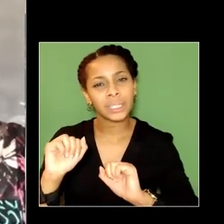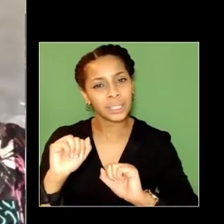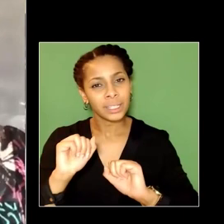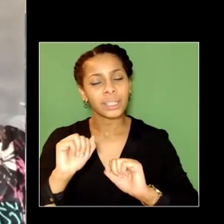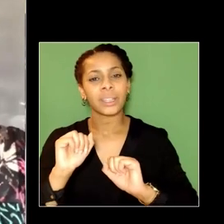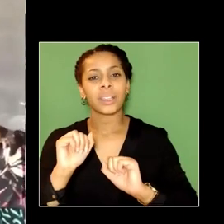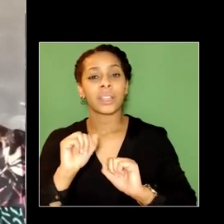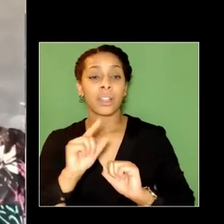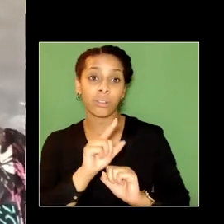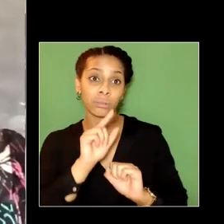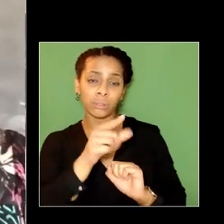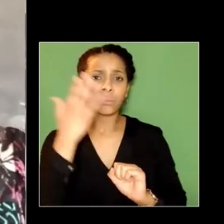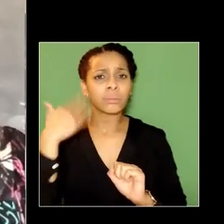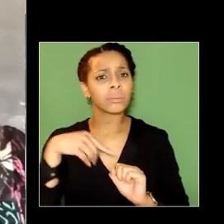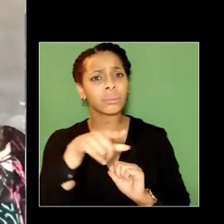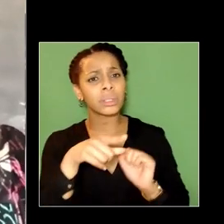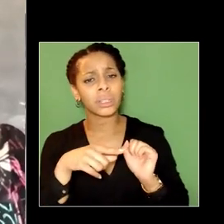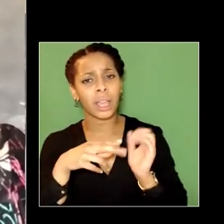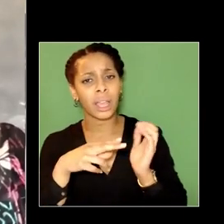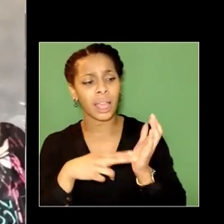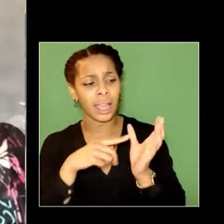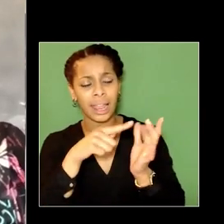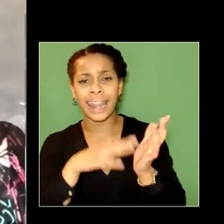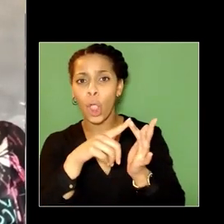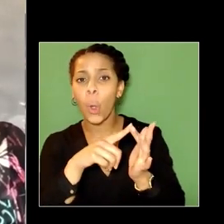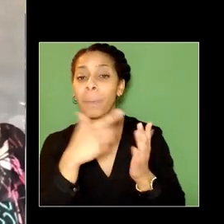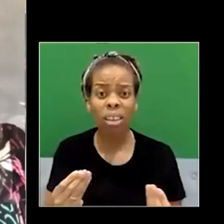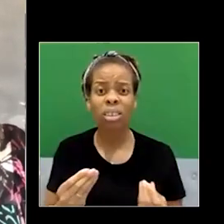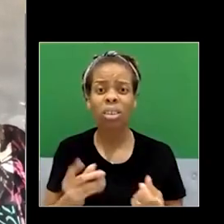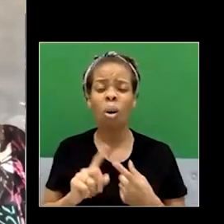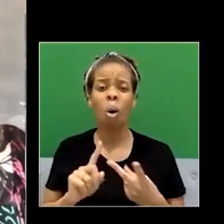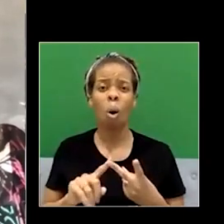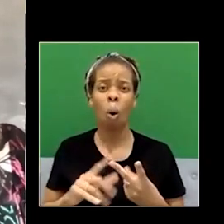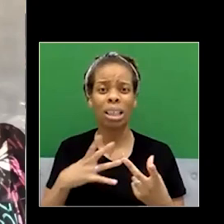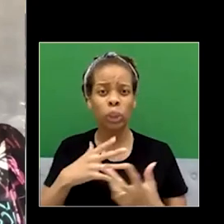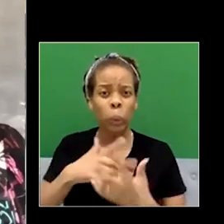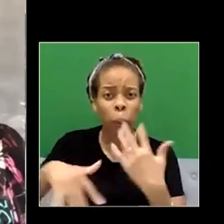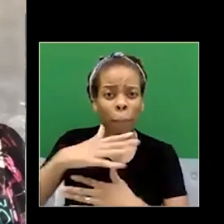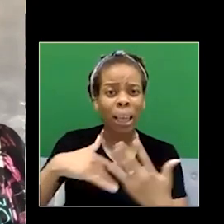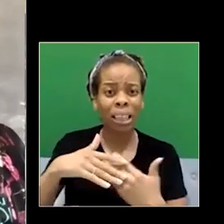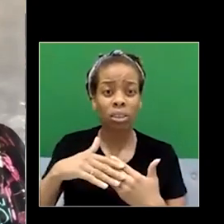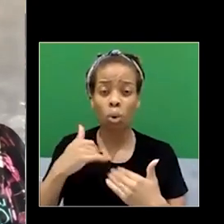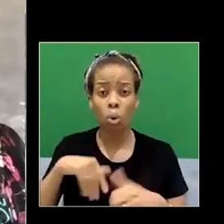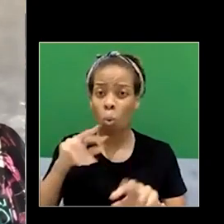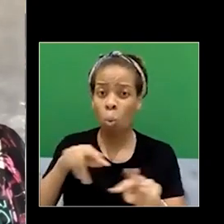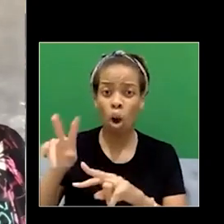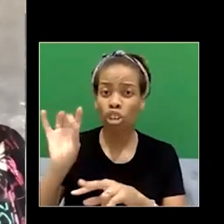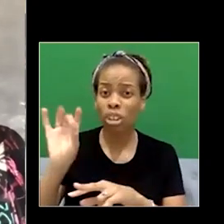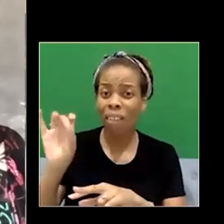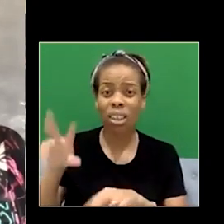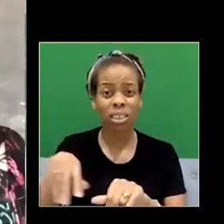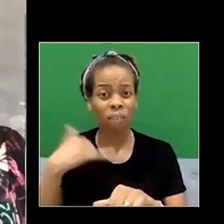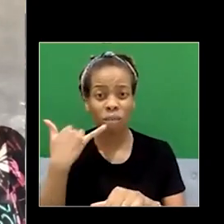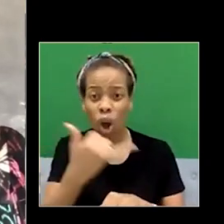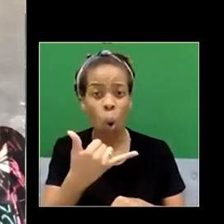she answered, and I want to read Lynette's words. You said, I think once you make peace with the idea that there isn't a